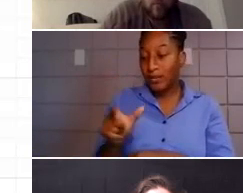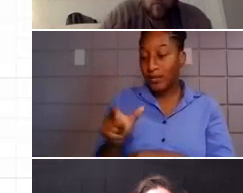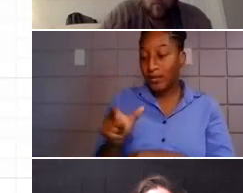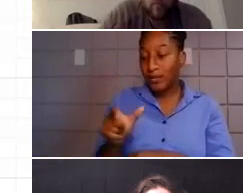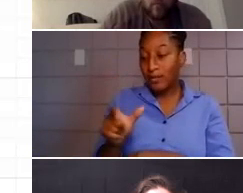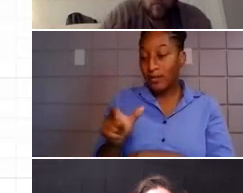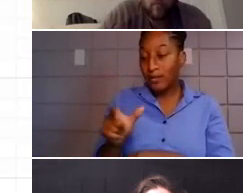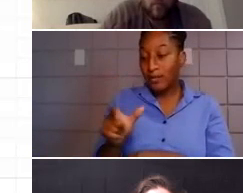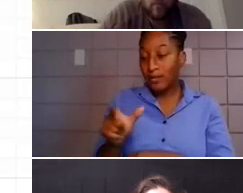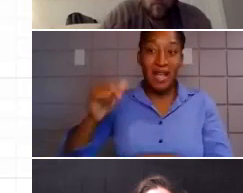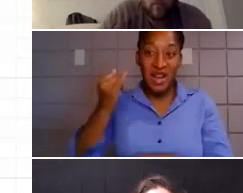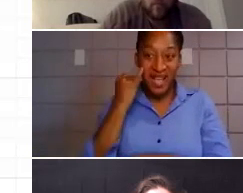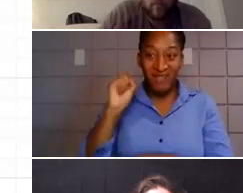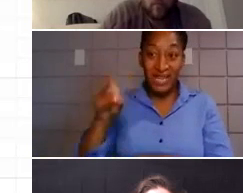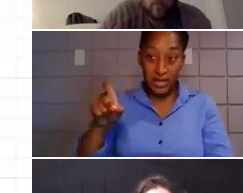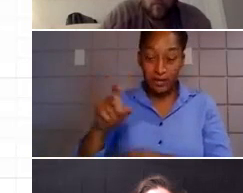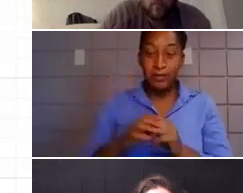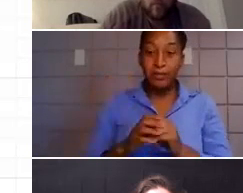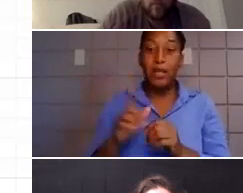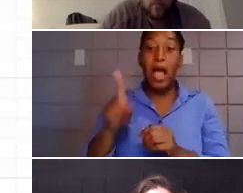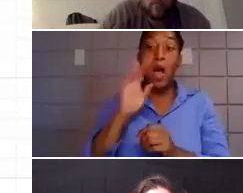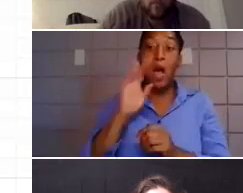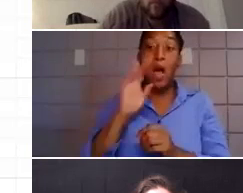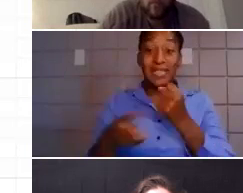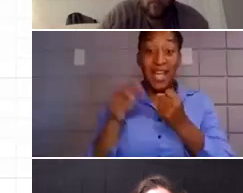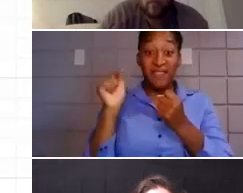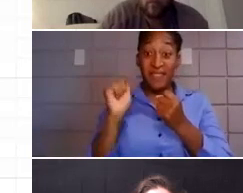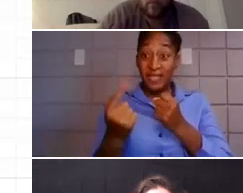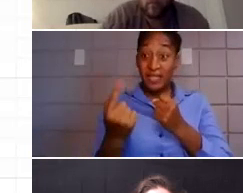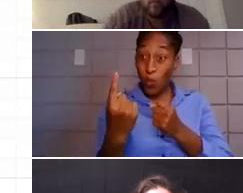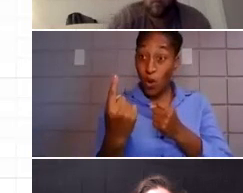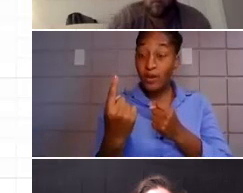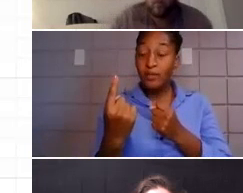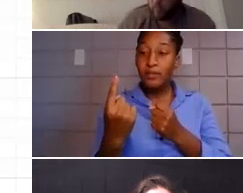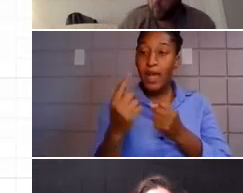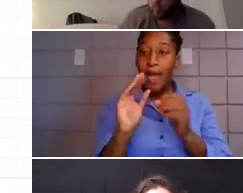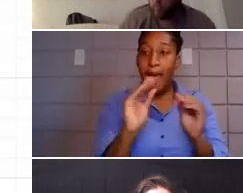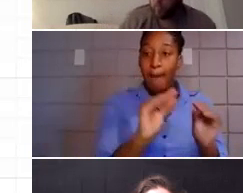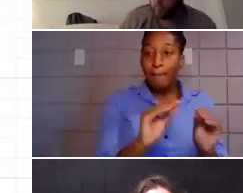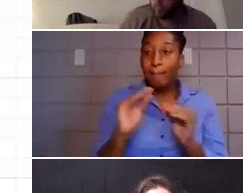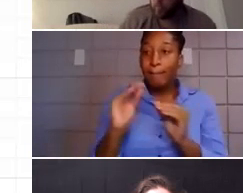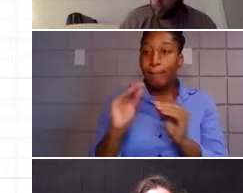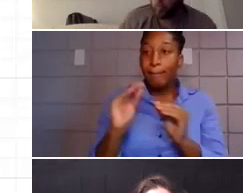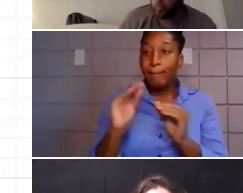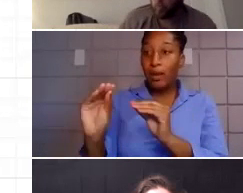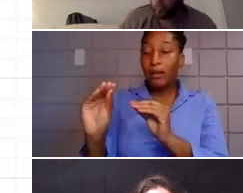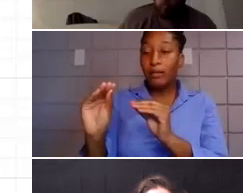I'm going to save that one for you, and I'll be sure to put this one in the